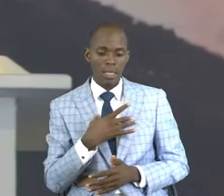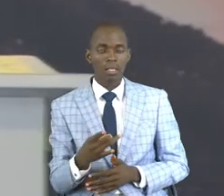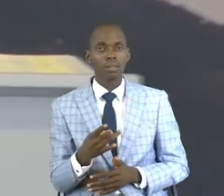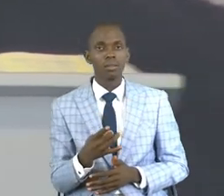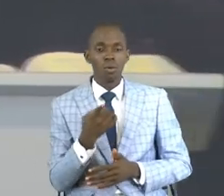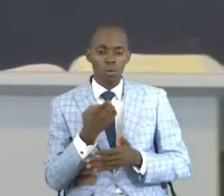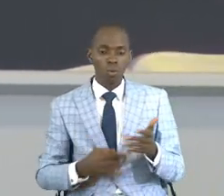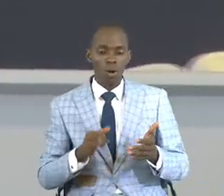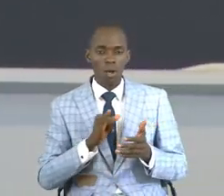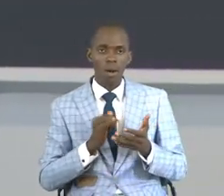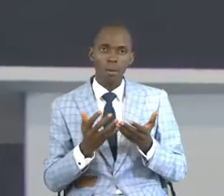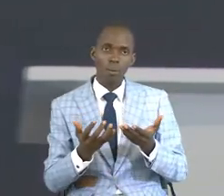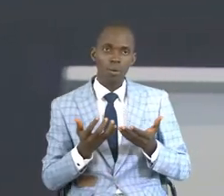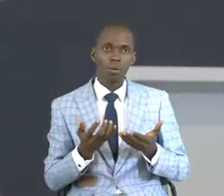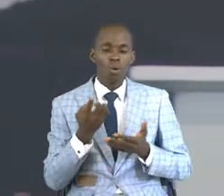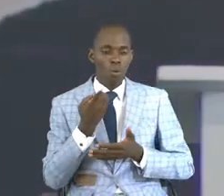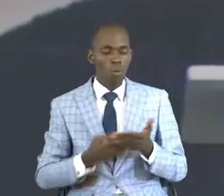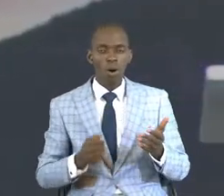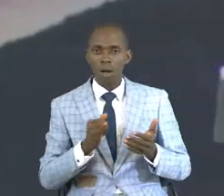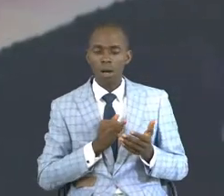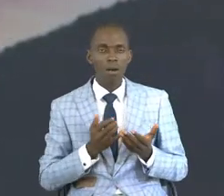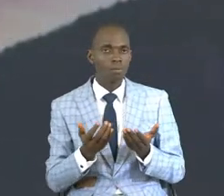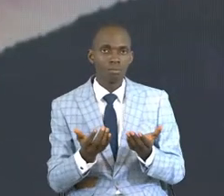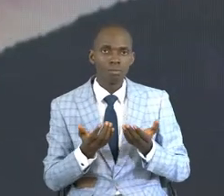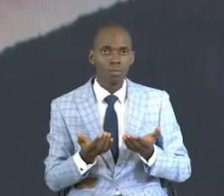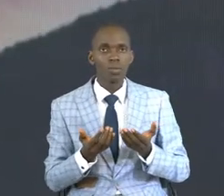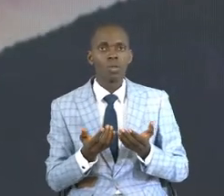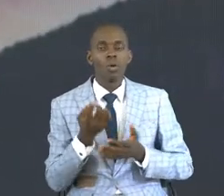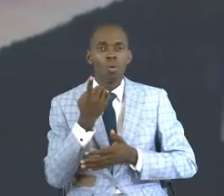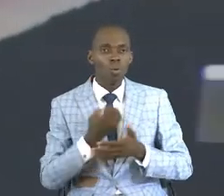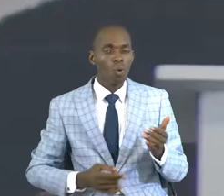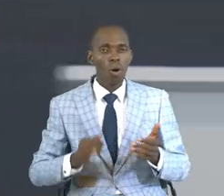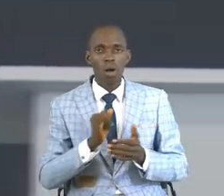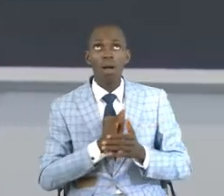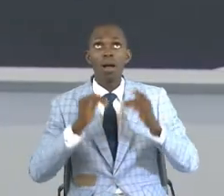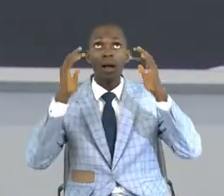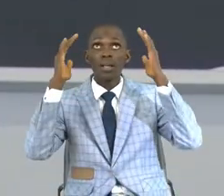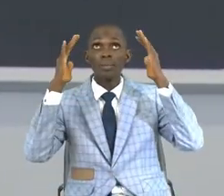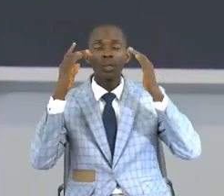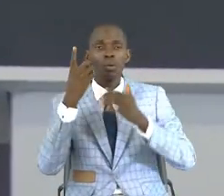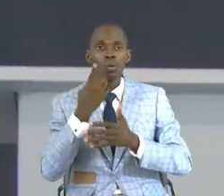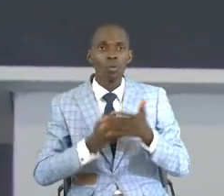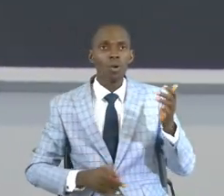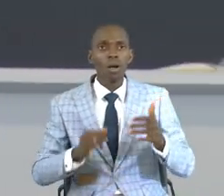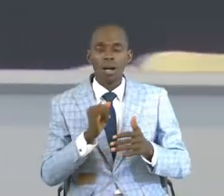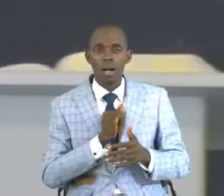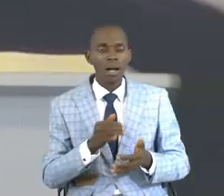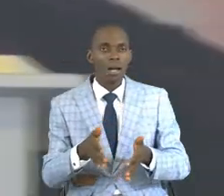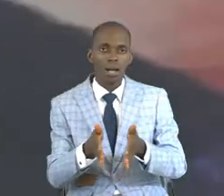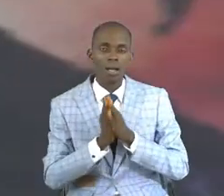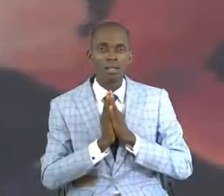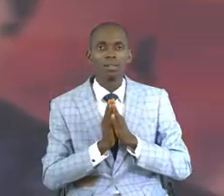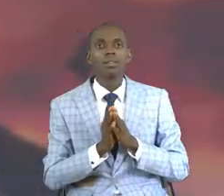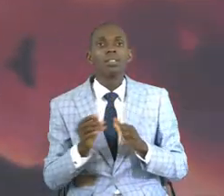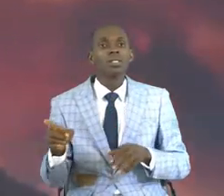want, what I desire, what I expect, what I demand. They make